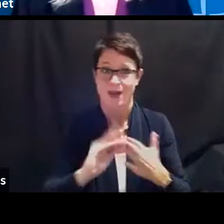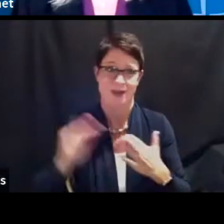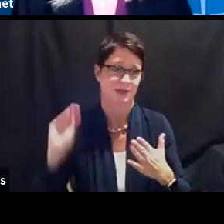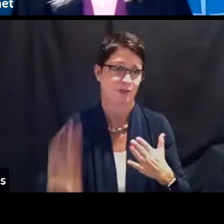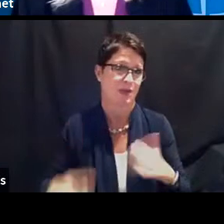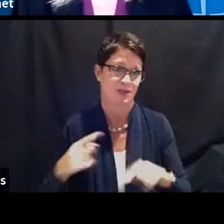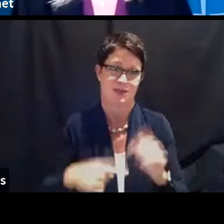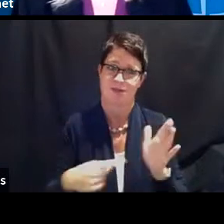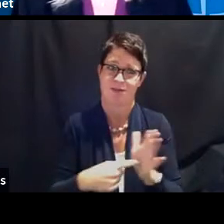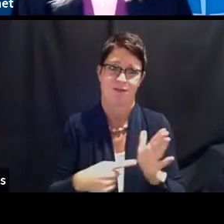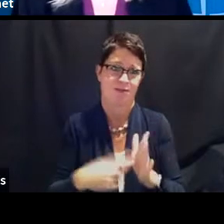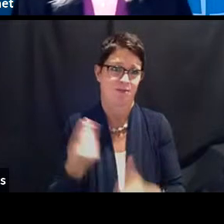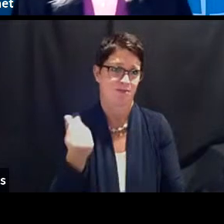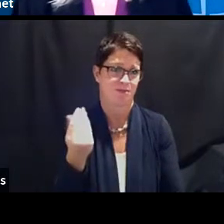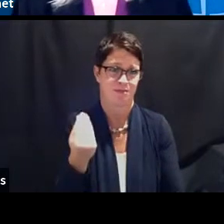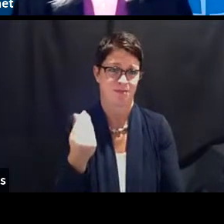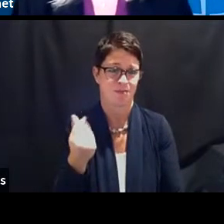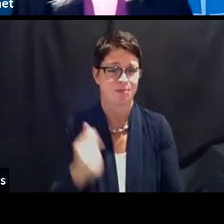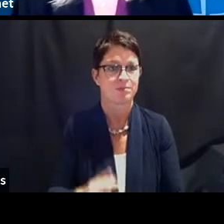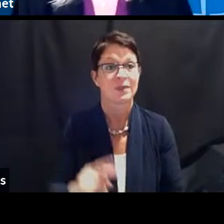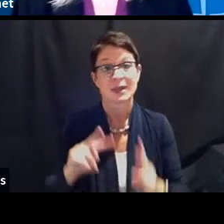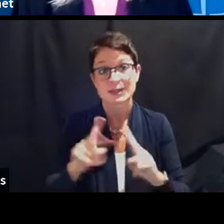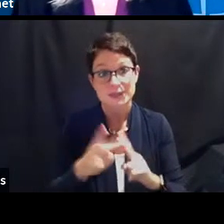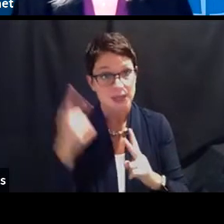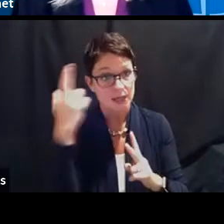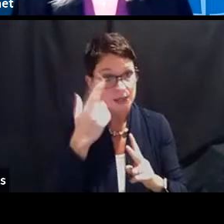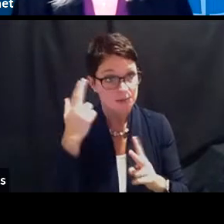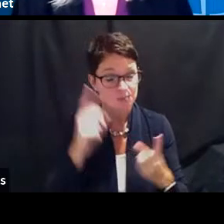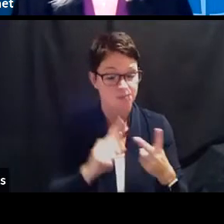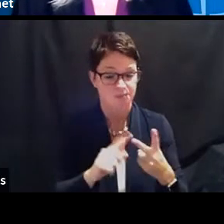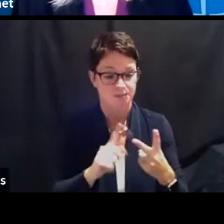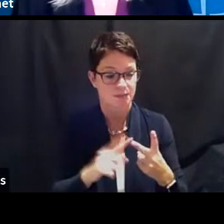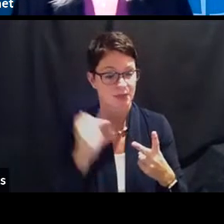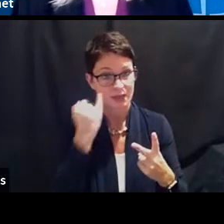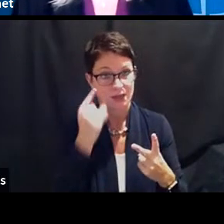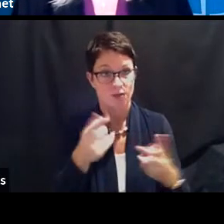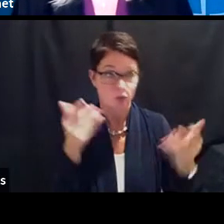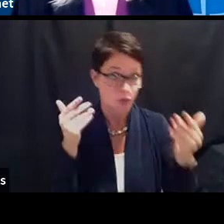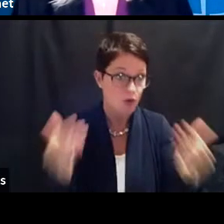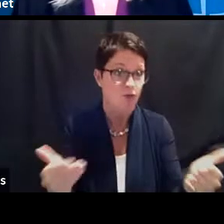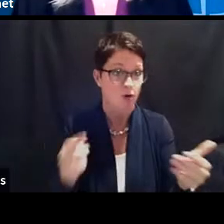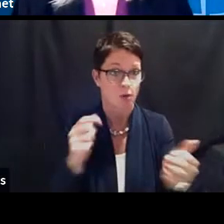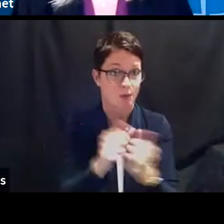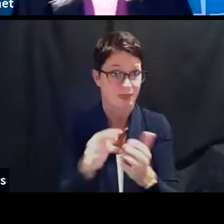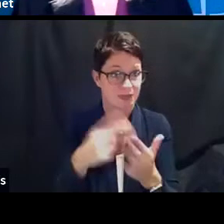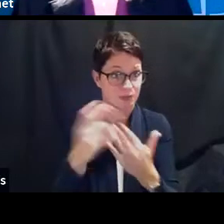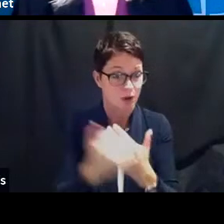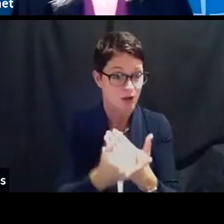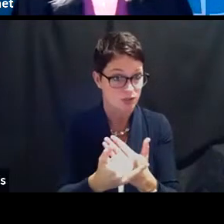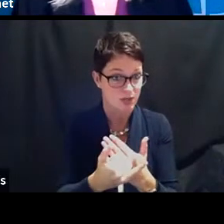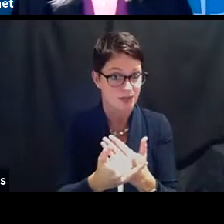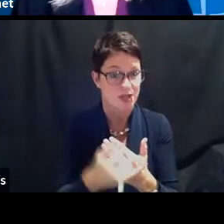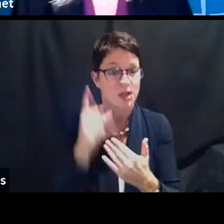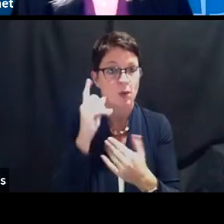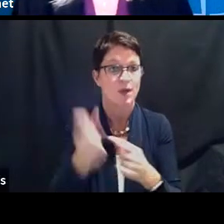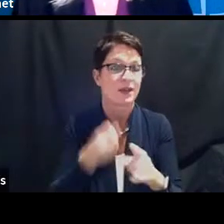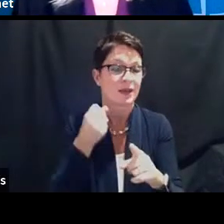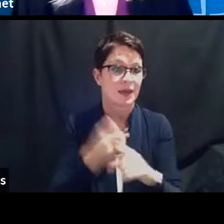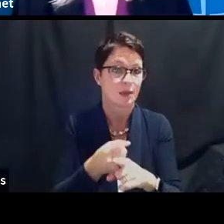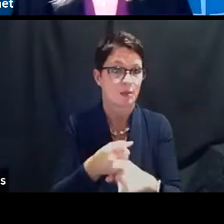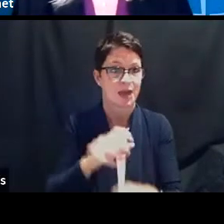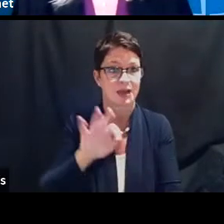expensive. And second of all, if you guys go forward with this project, it will impact